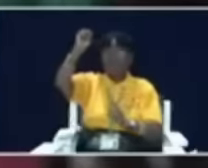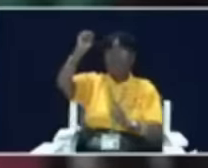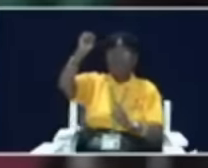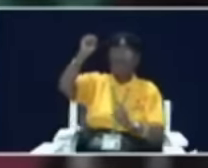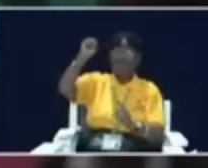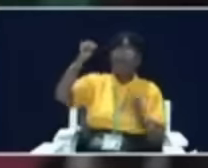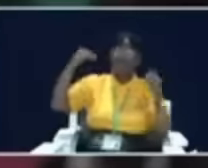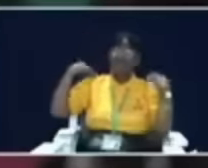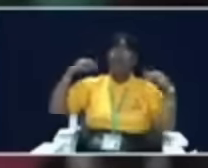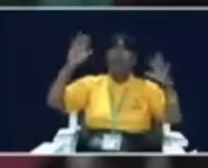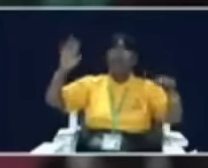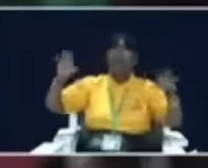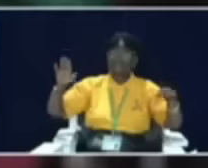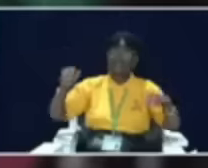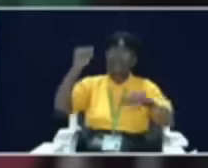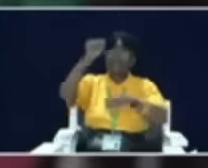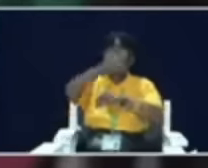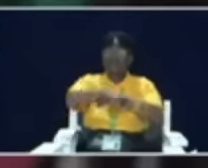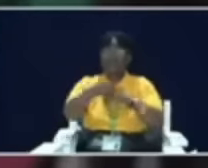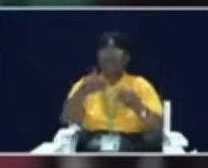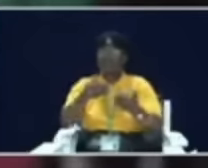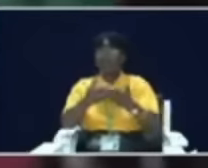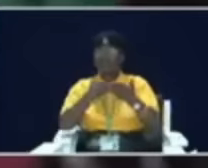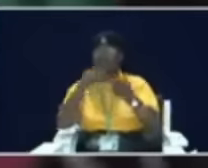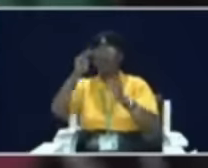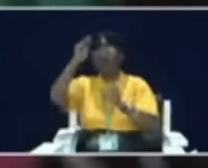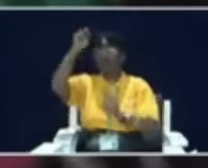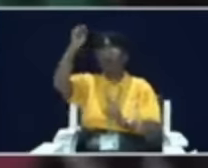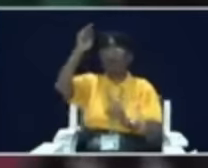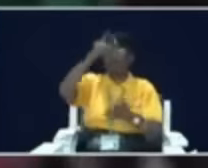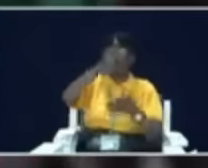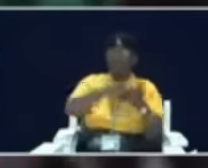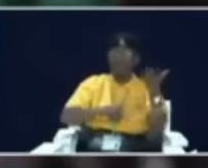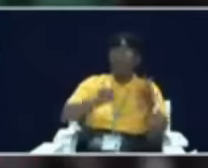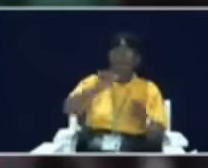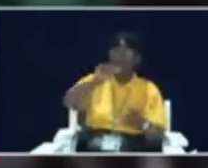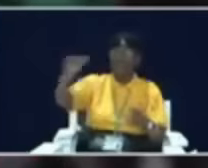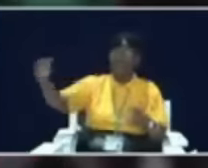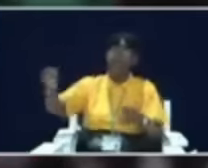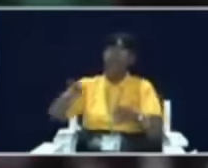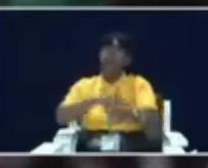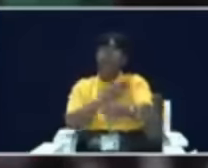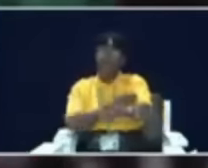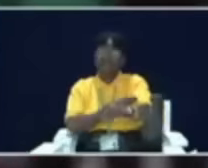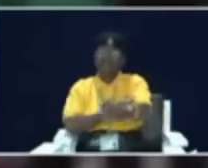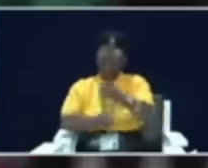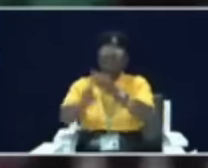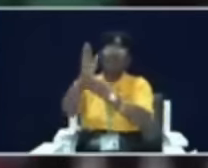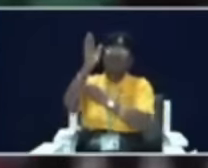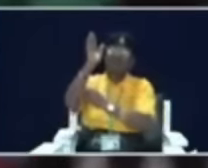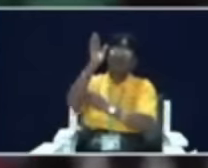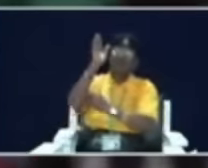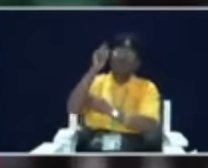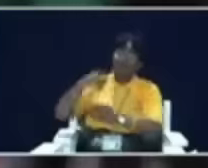adore, angels bow before Him. What a mighty